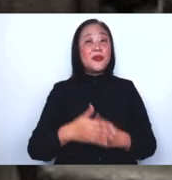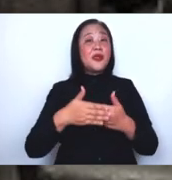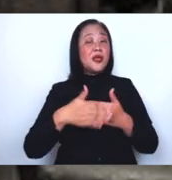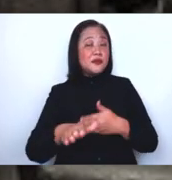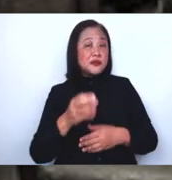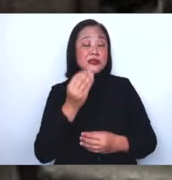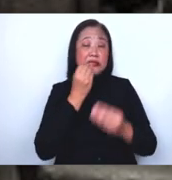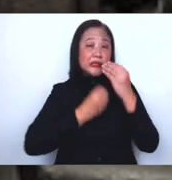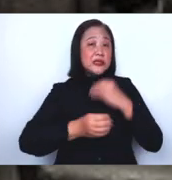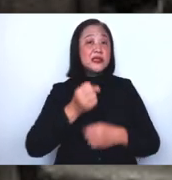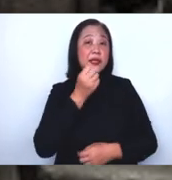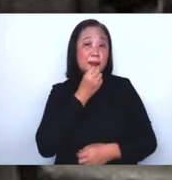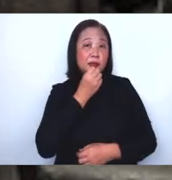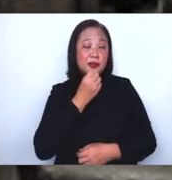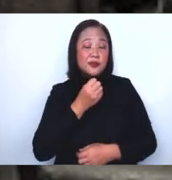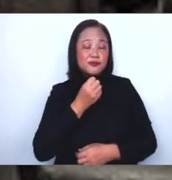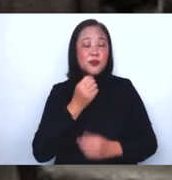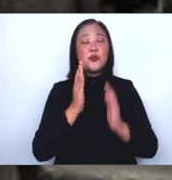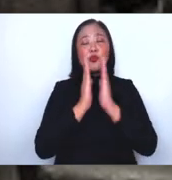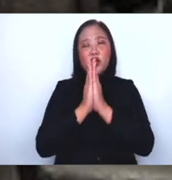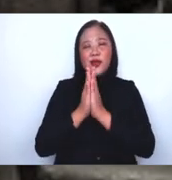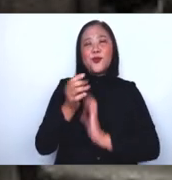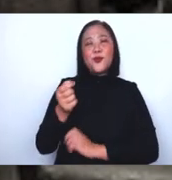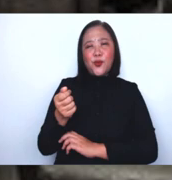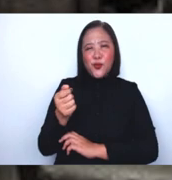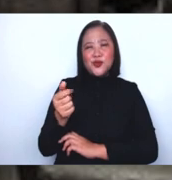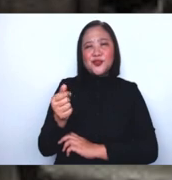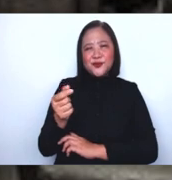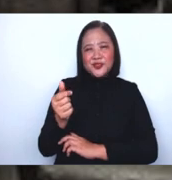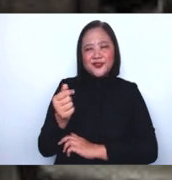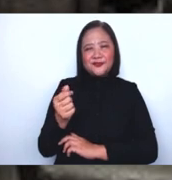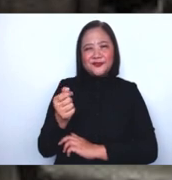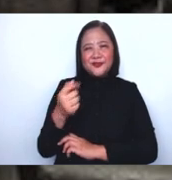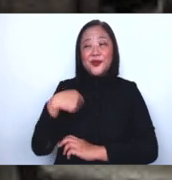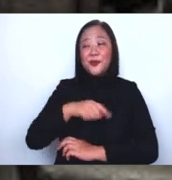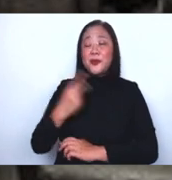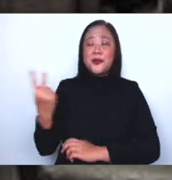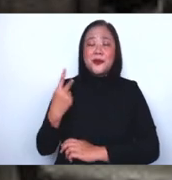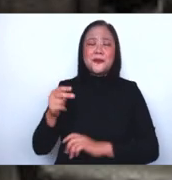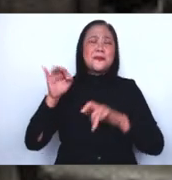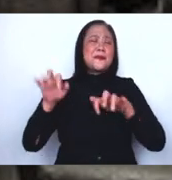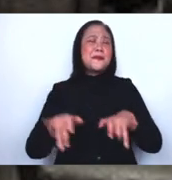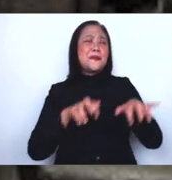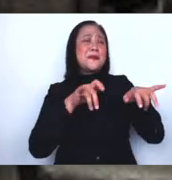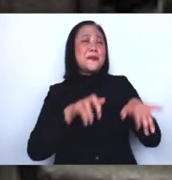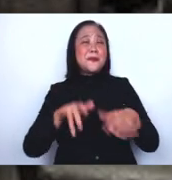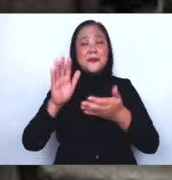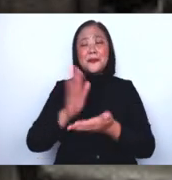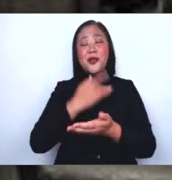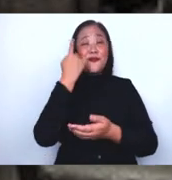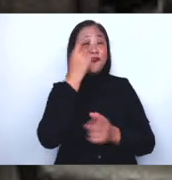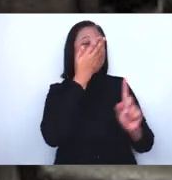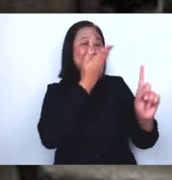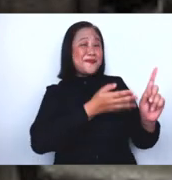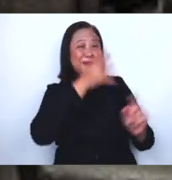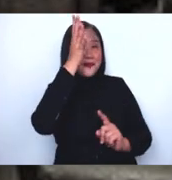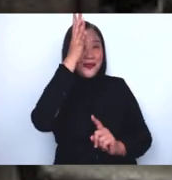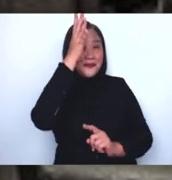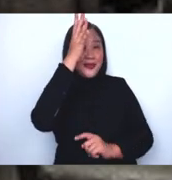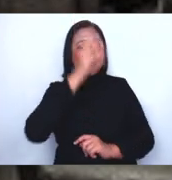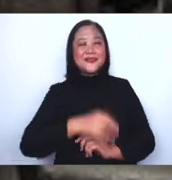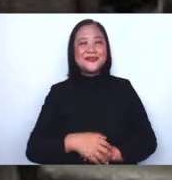supper, the rosary. Then we would play the piano for Papa. Or he